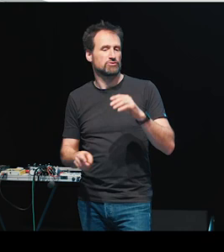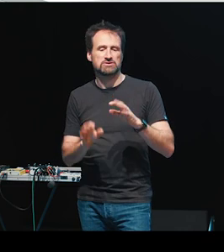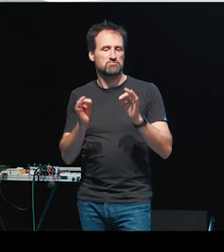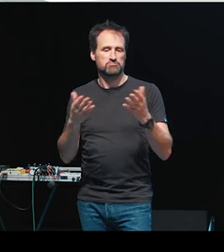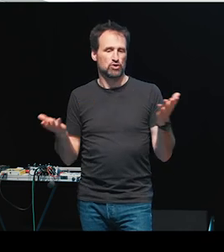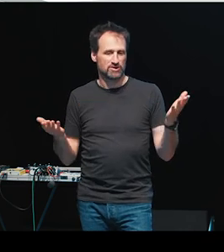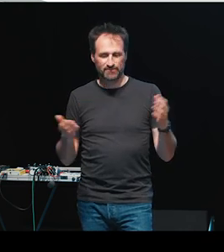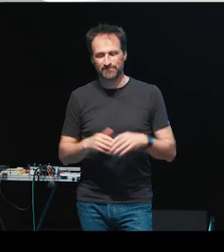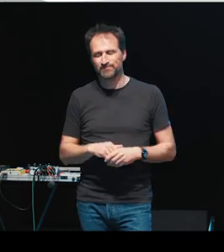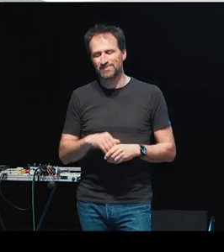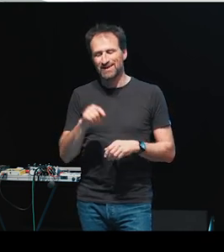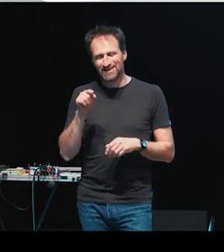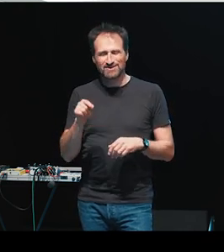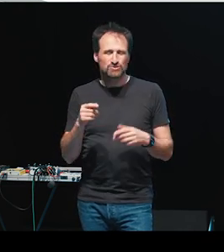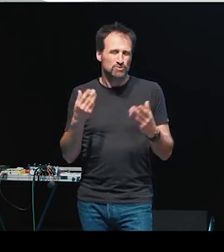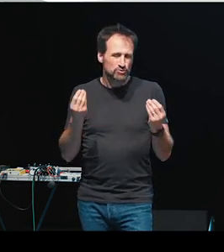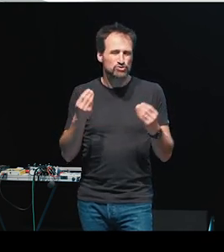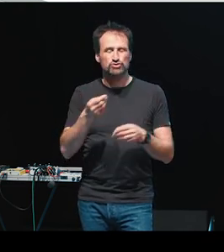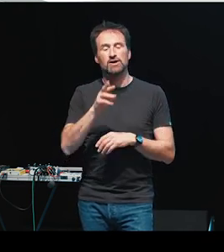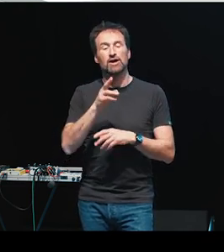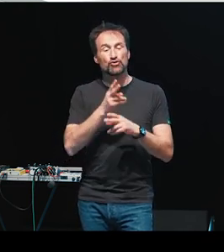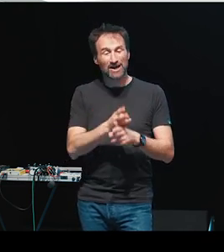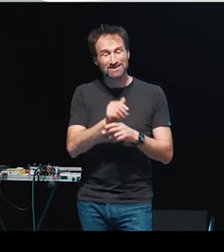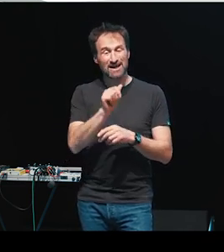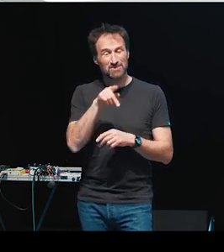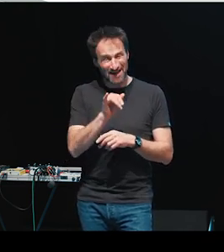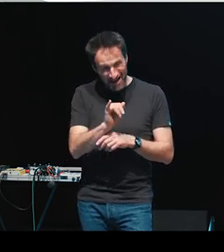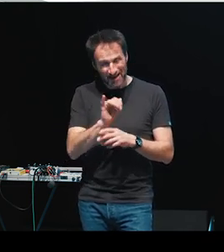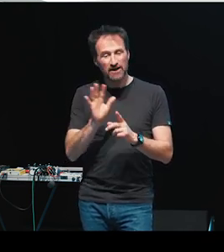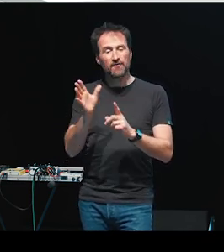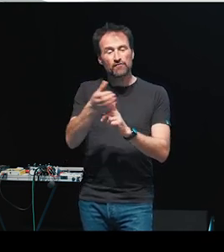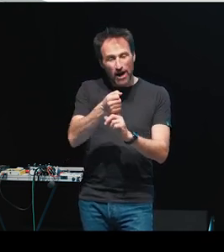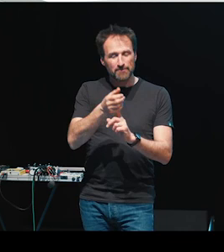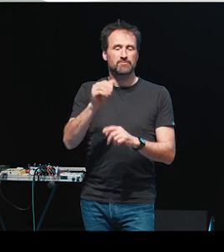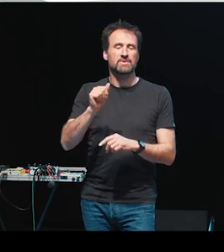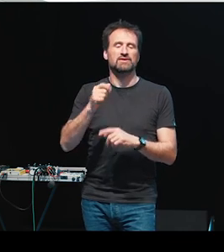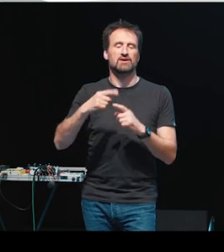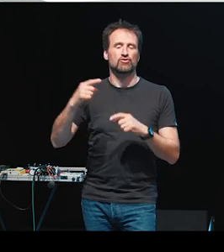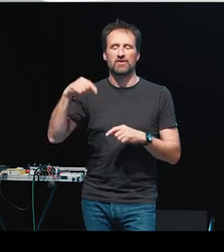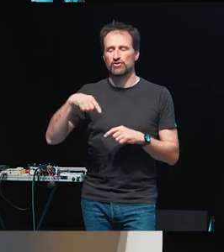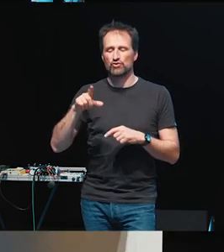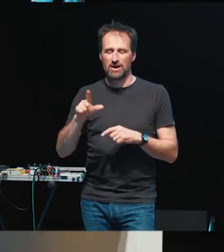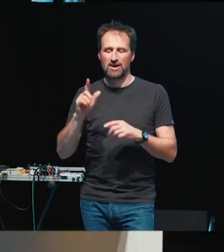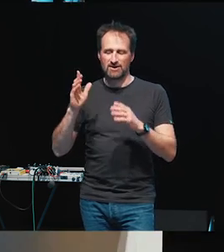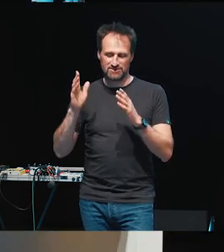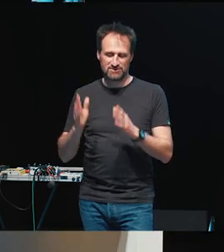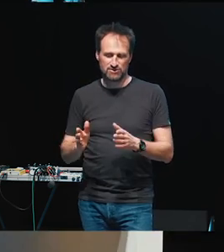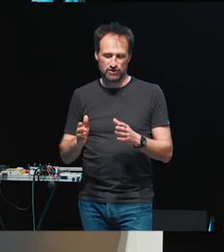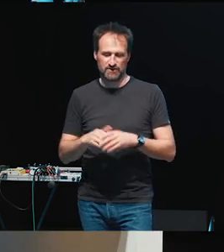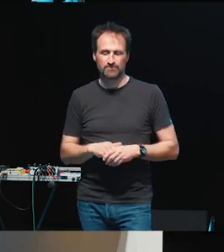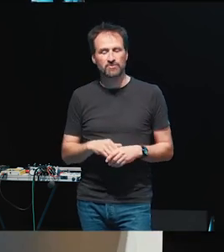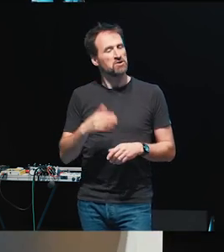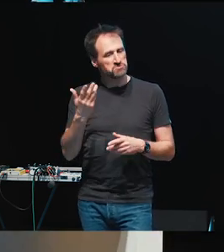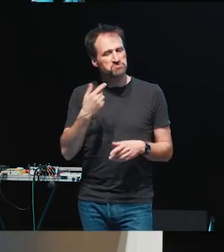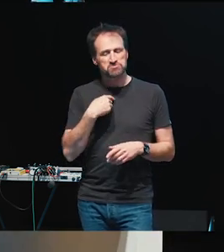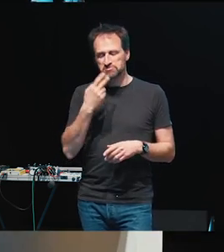So it's pretty common to wrap a REST API with a GraphQL server. It's a mostly low-cost way to start getting the benefits of using GraphQL in your